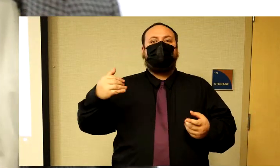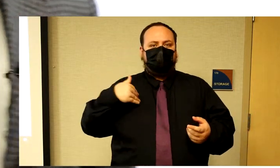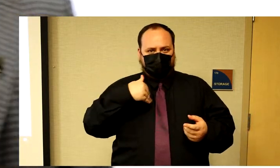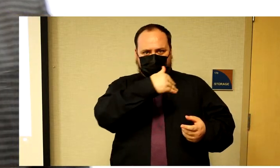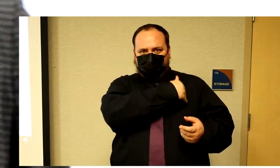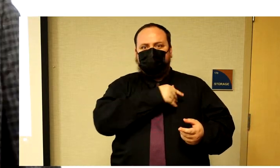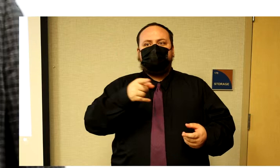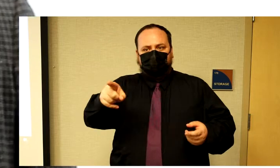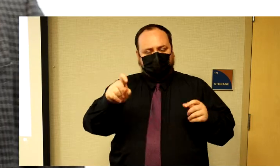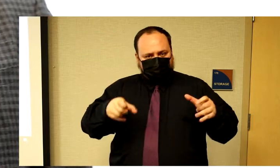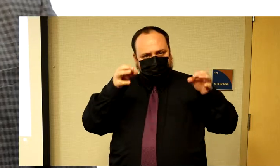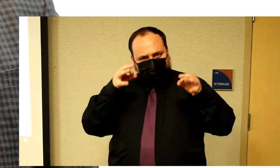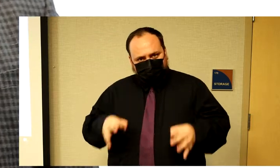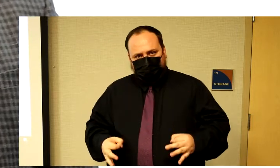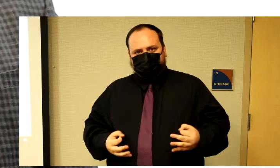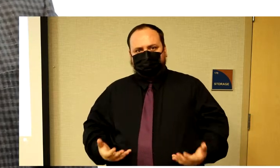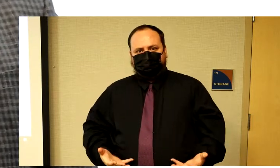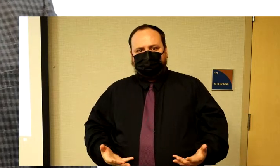Yeah.